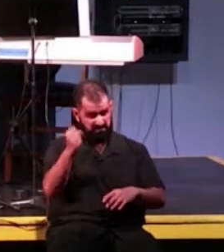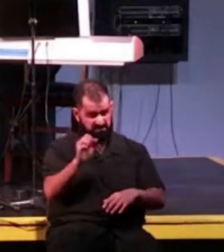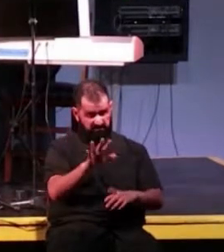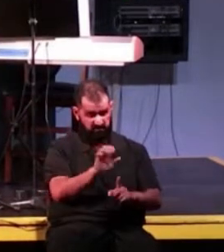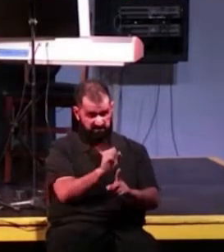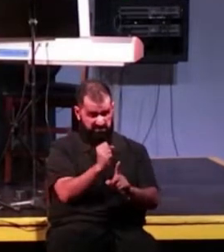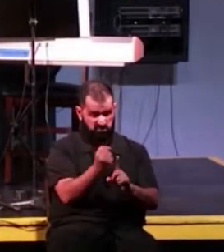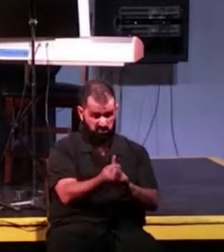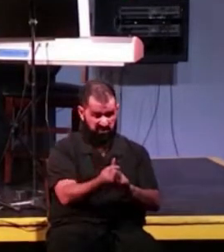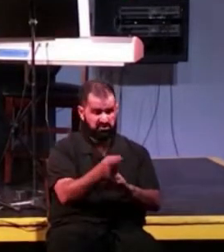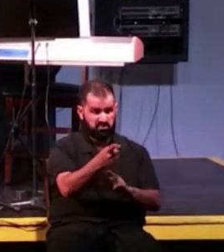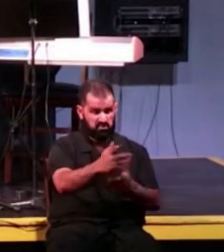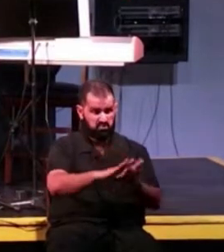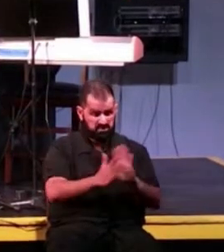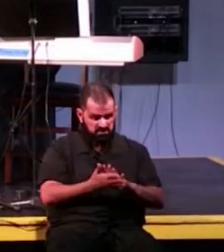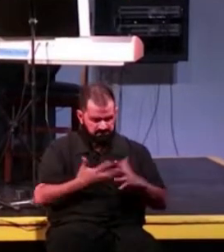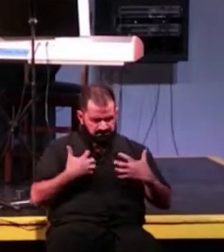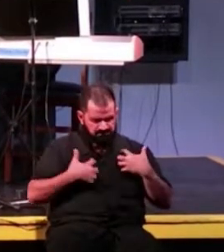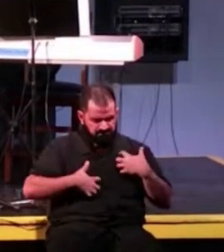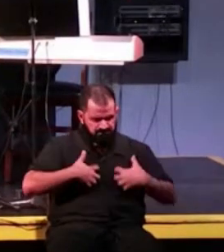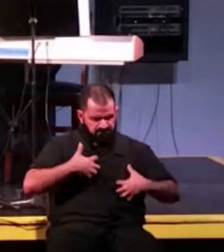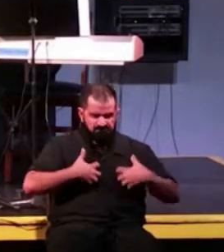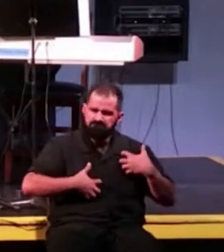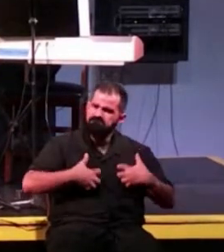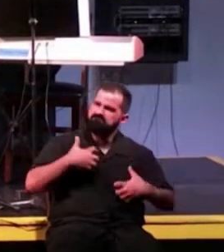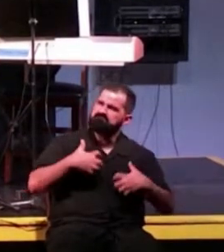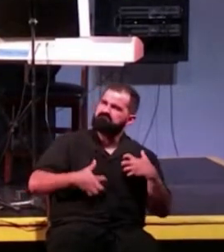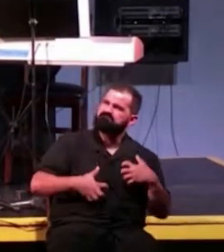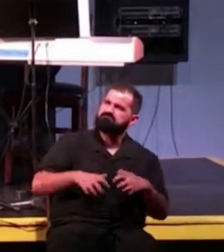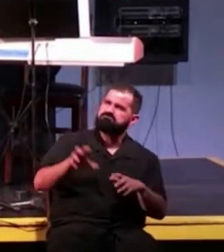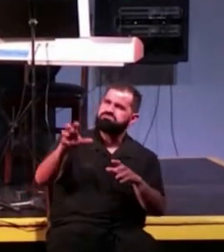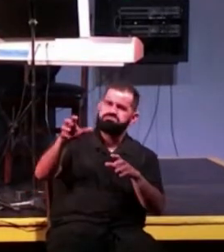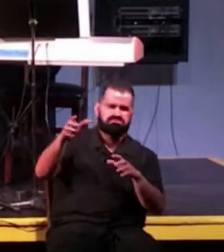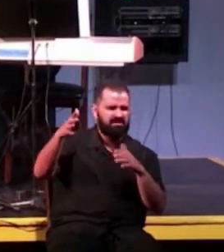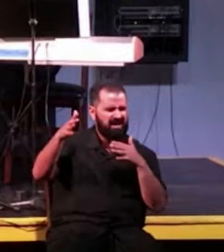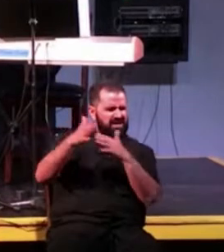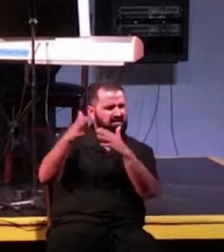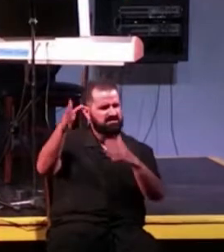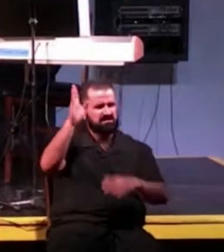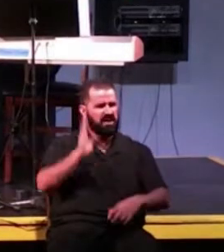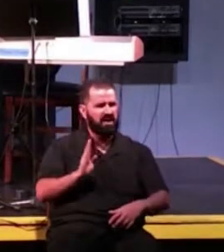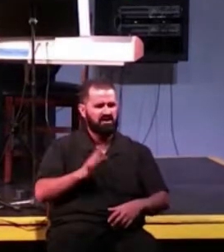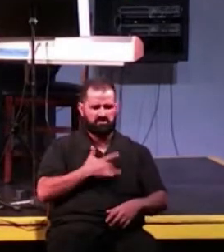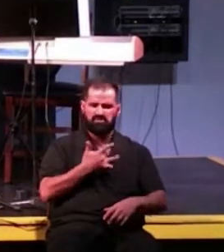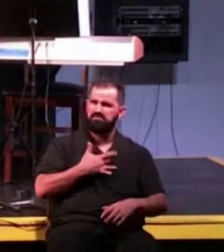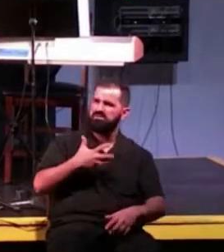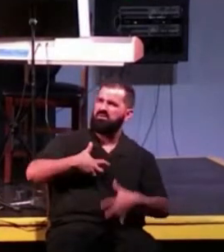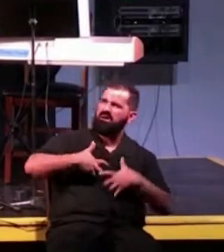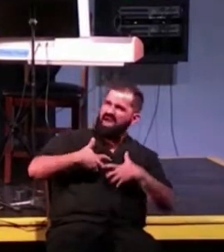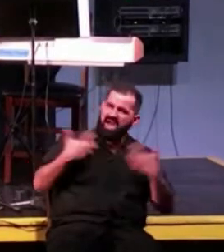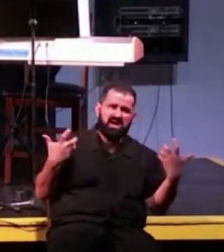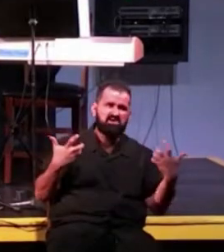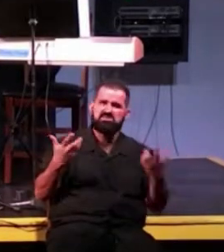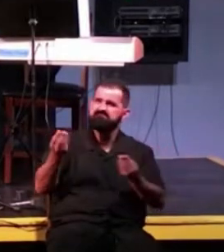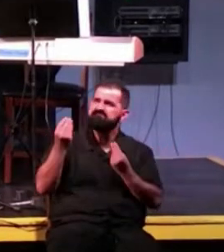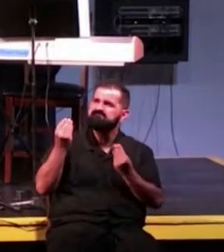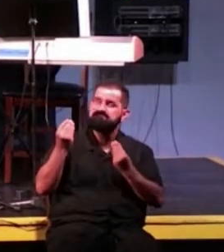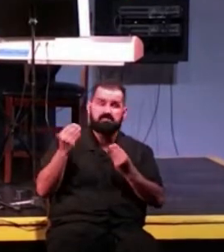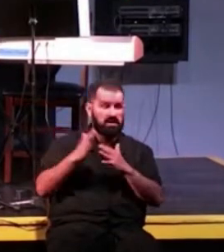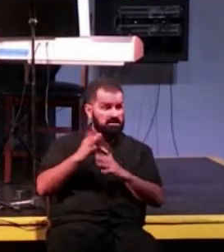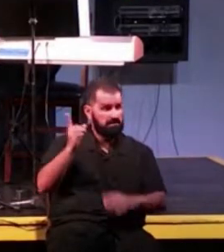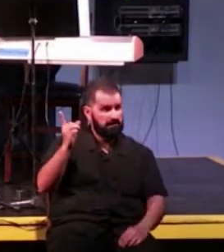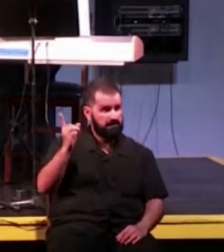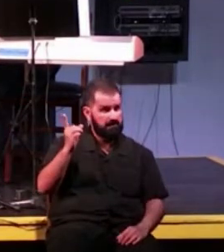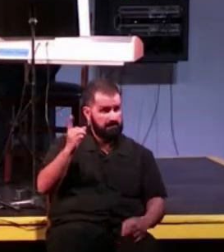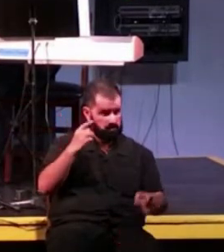circumstances, to become angry with God, angry with yourself, or angry towards others? Have